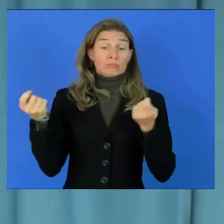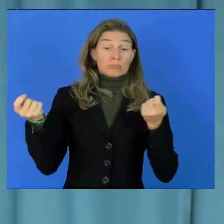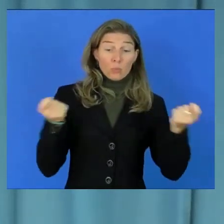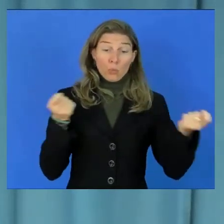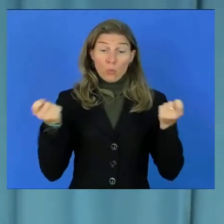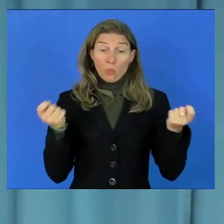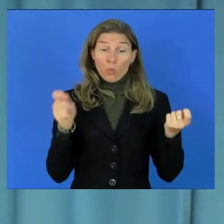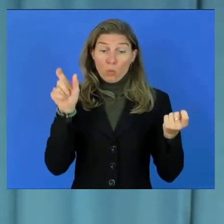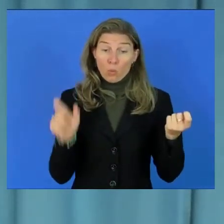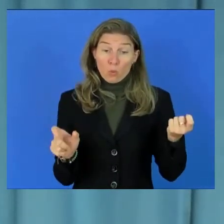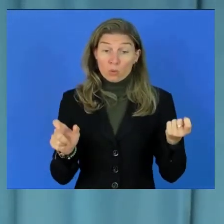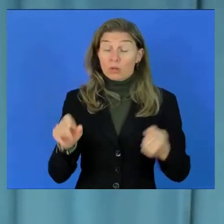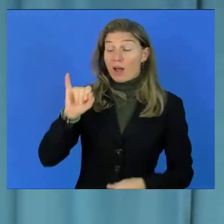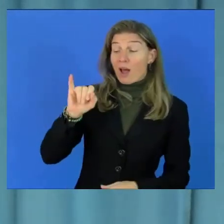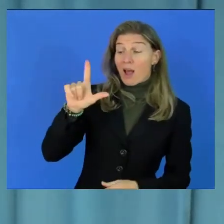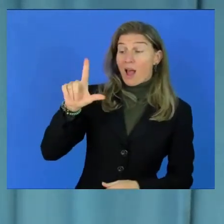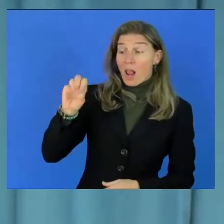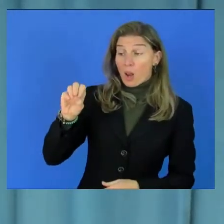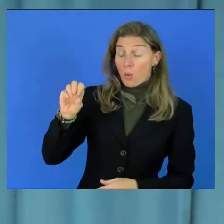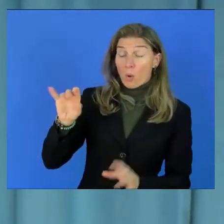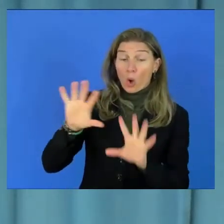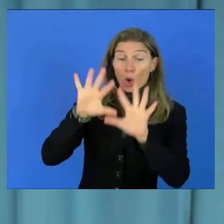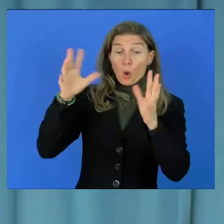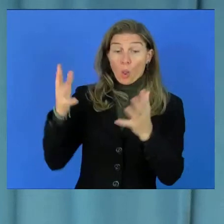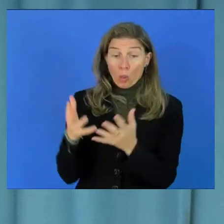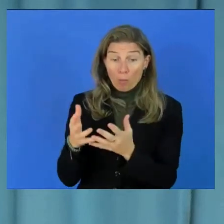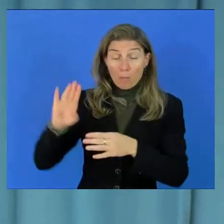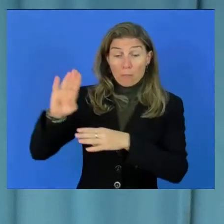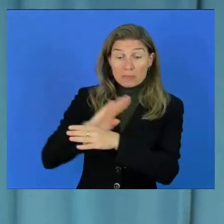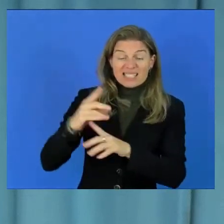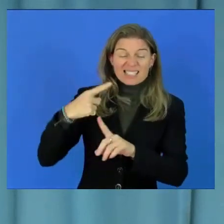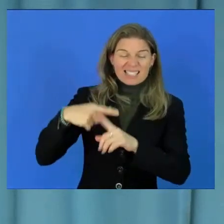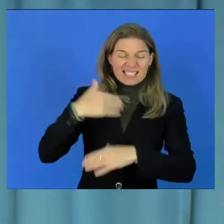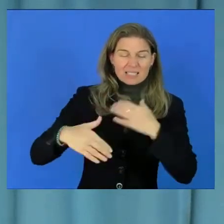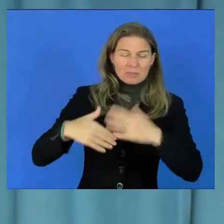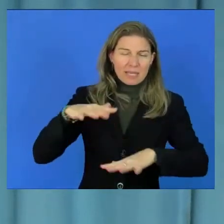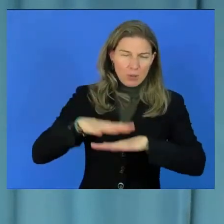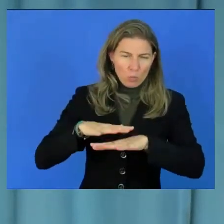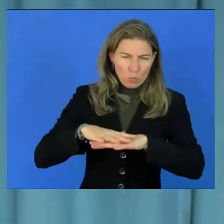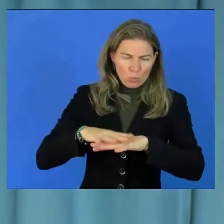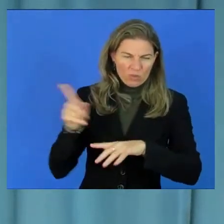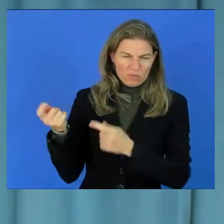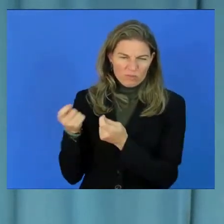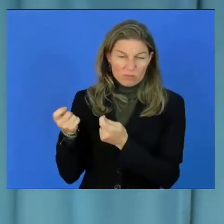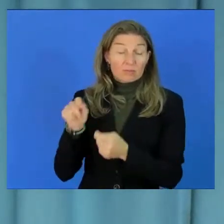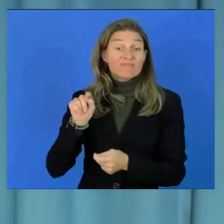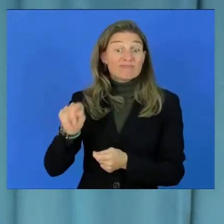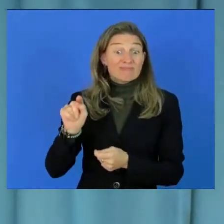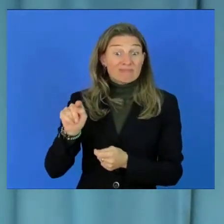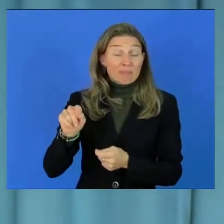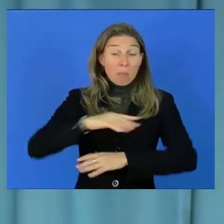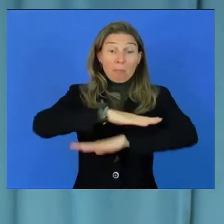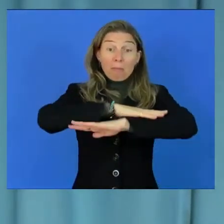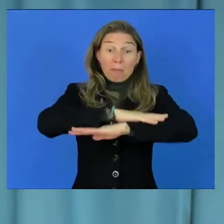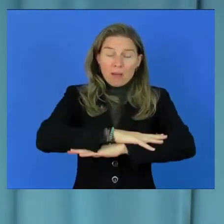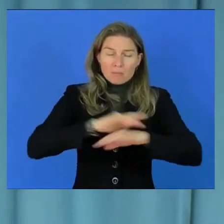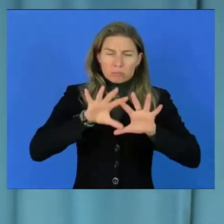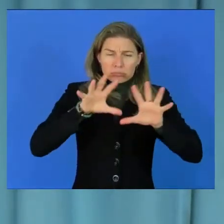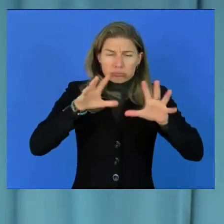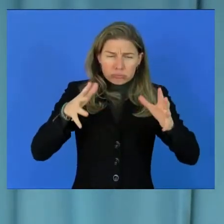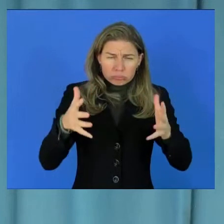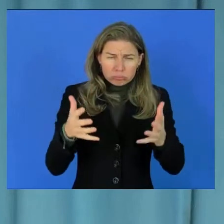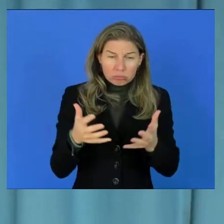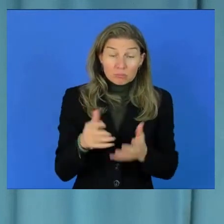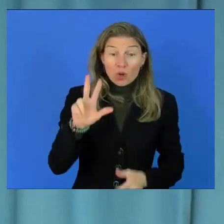ILO Global Business and Disability Network, a worldwide platform of more than 30